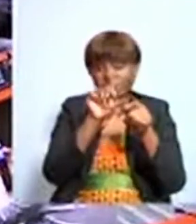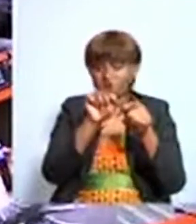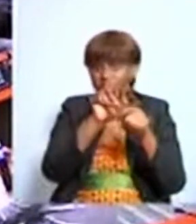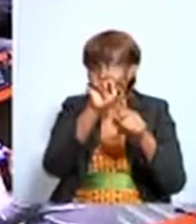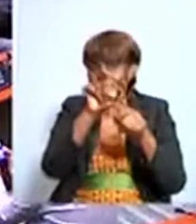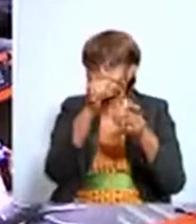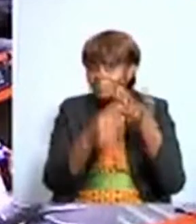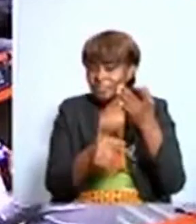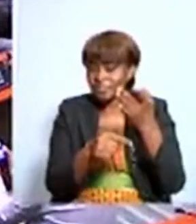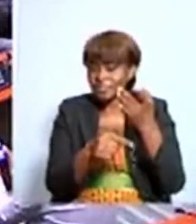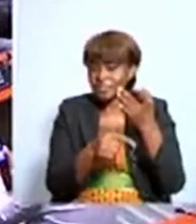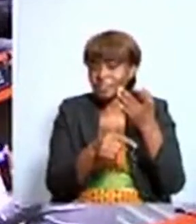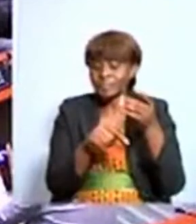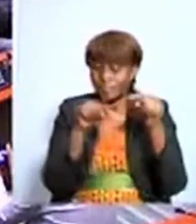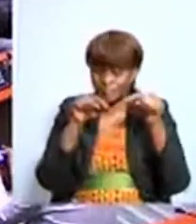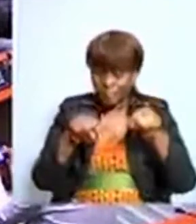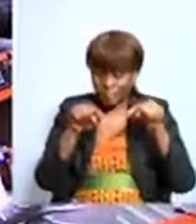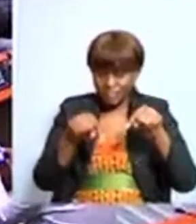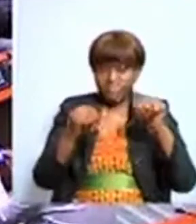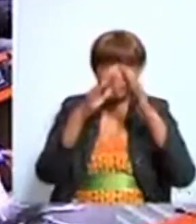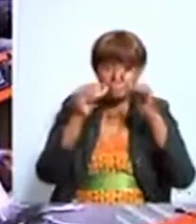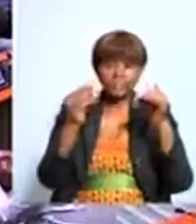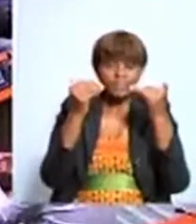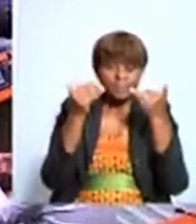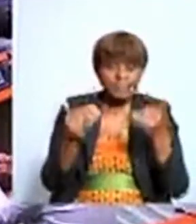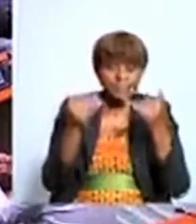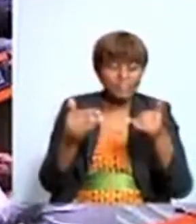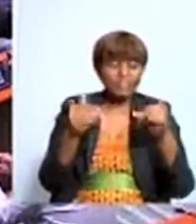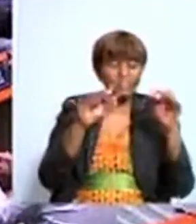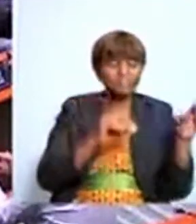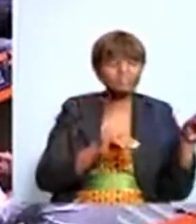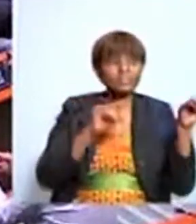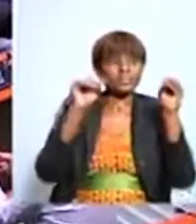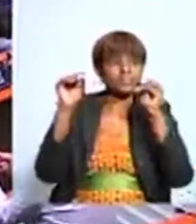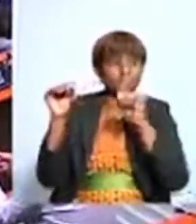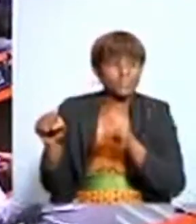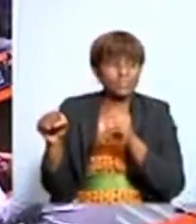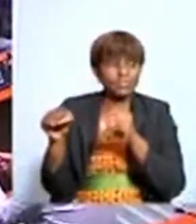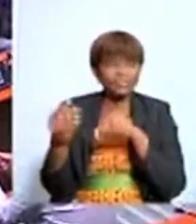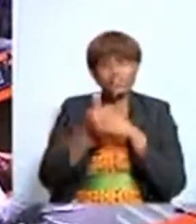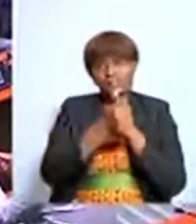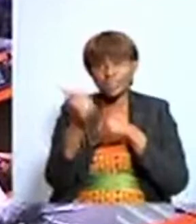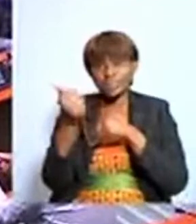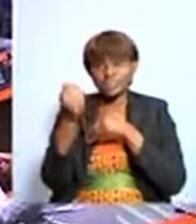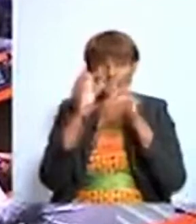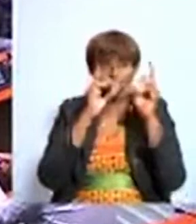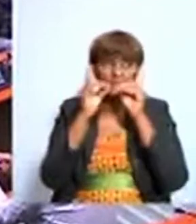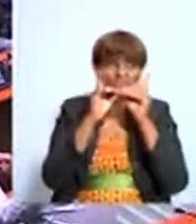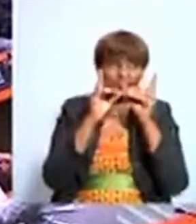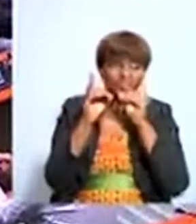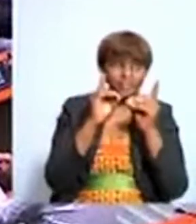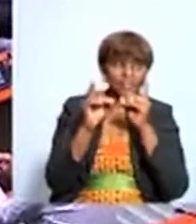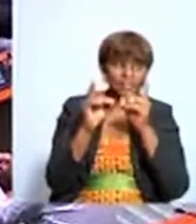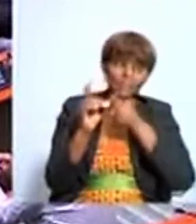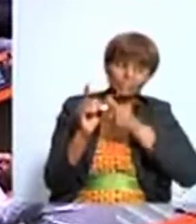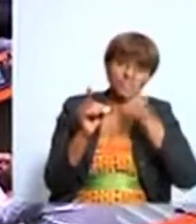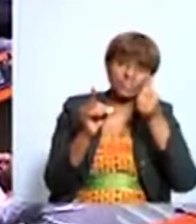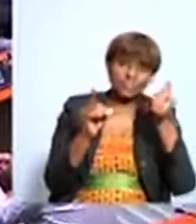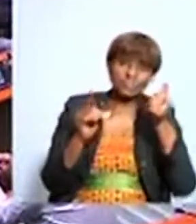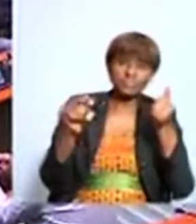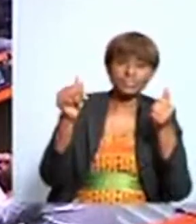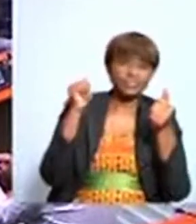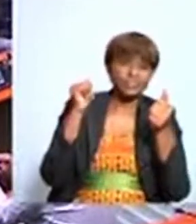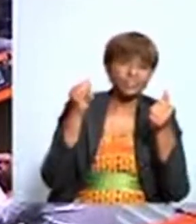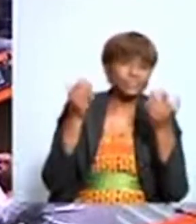question is that the House do now adjourn. Any debate? Any